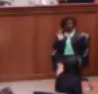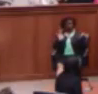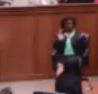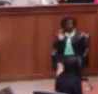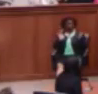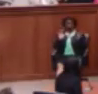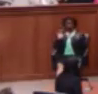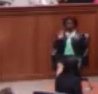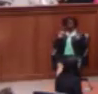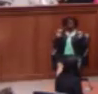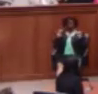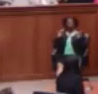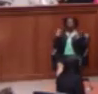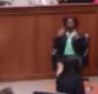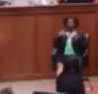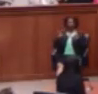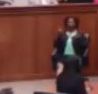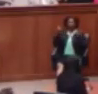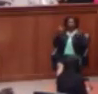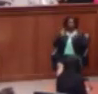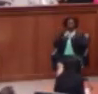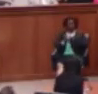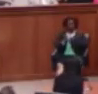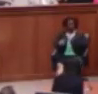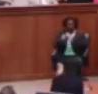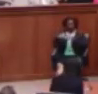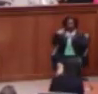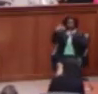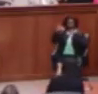Hearing none, motion passes. What's our next item?